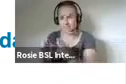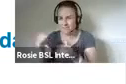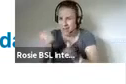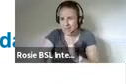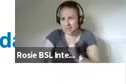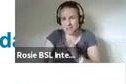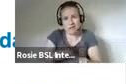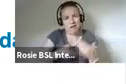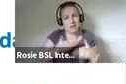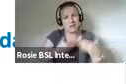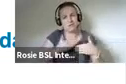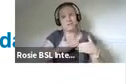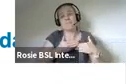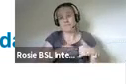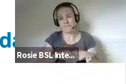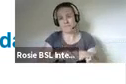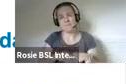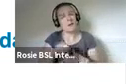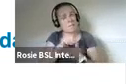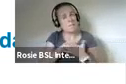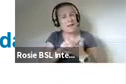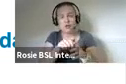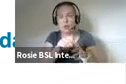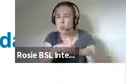I think this is very important, that we also need